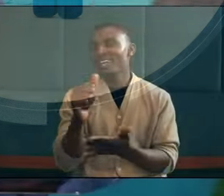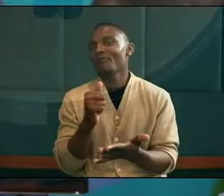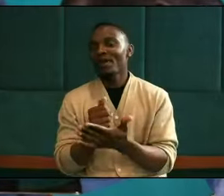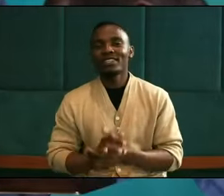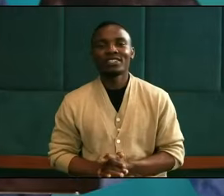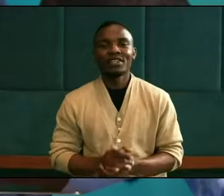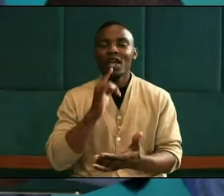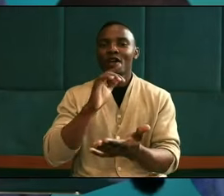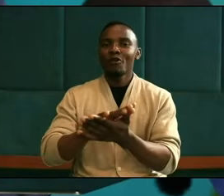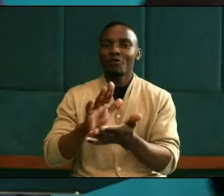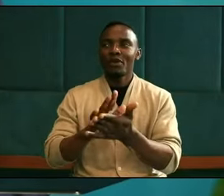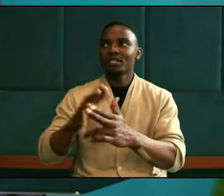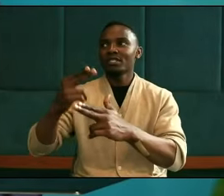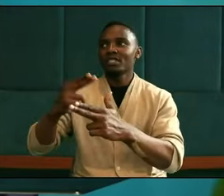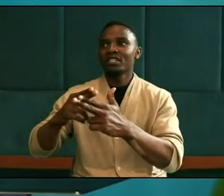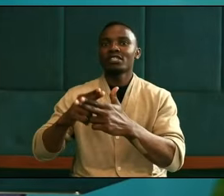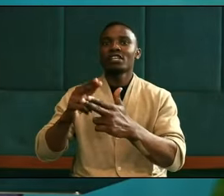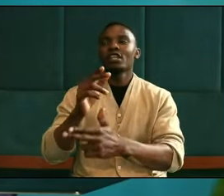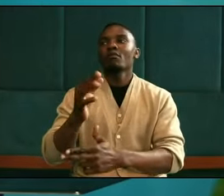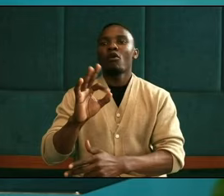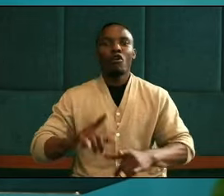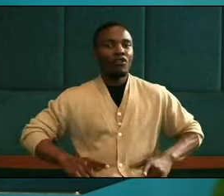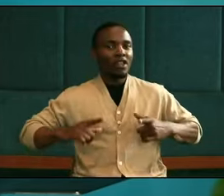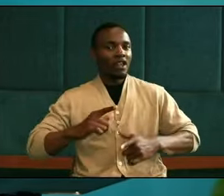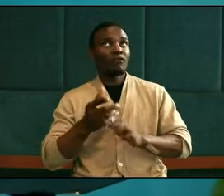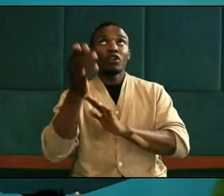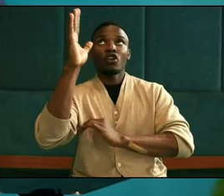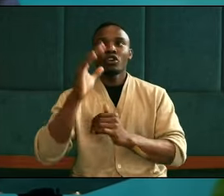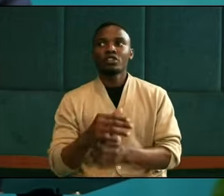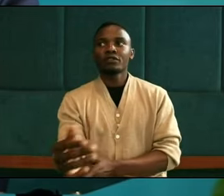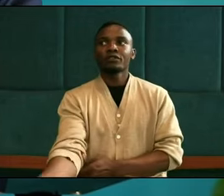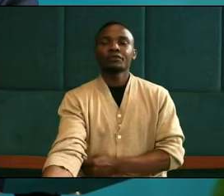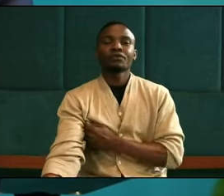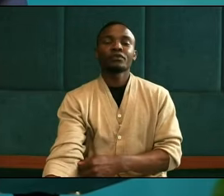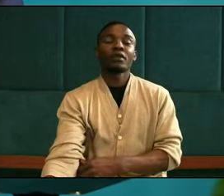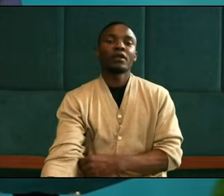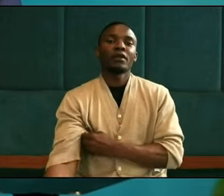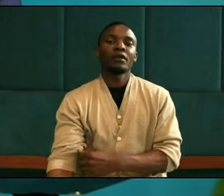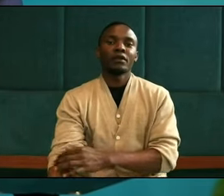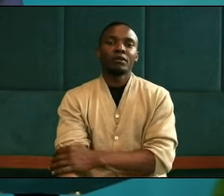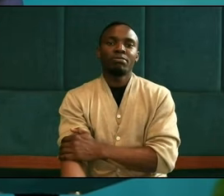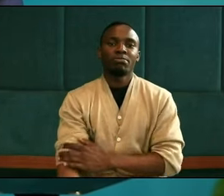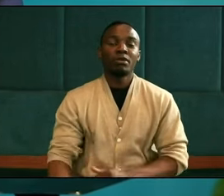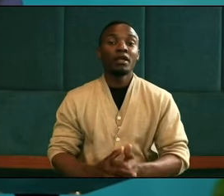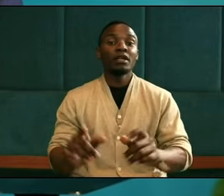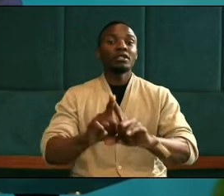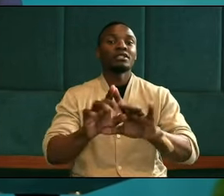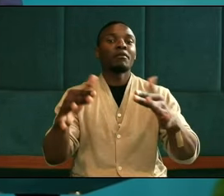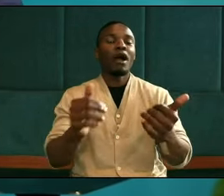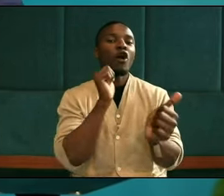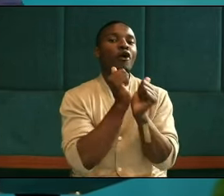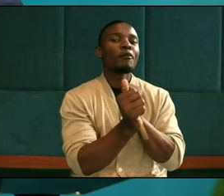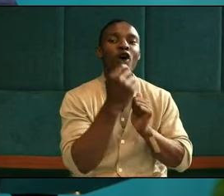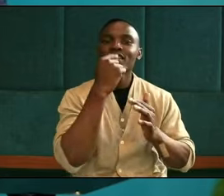praise be to the name of the living God. As the Apostle Paul would say it, grace and peace to